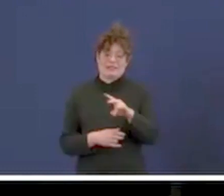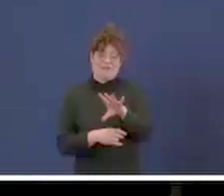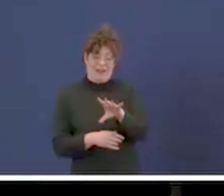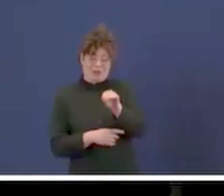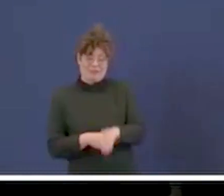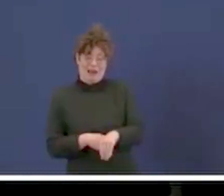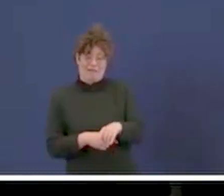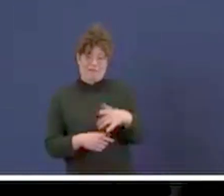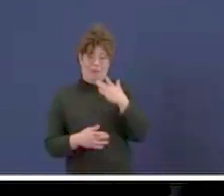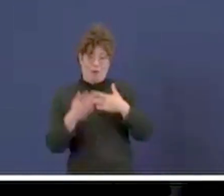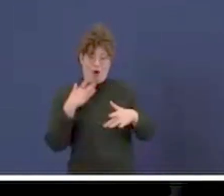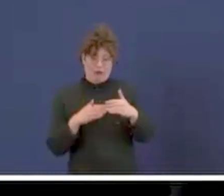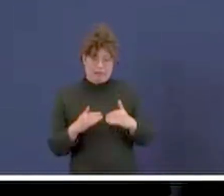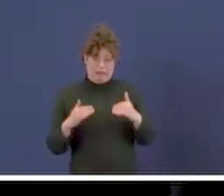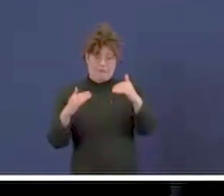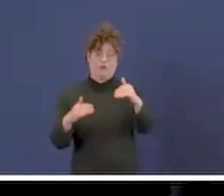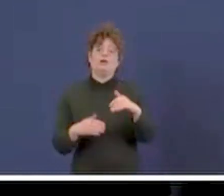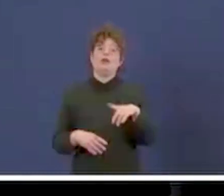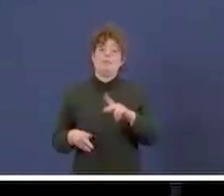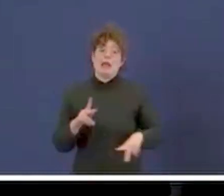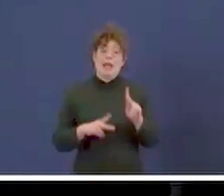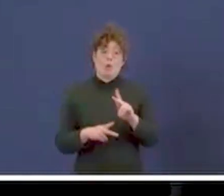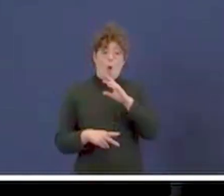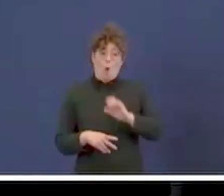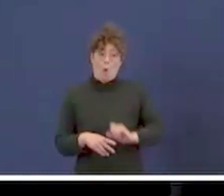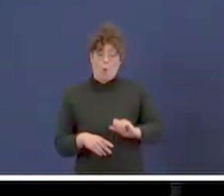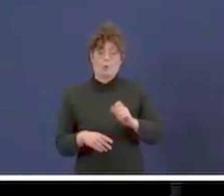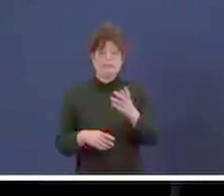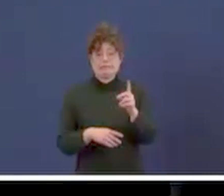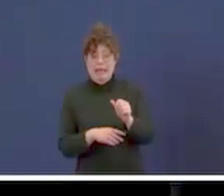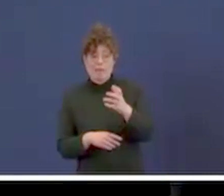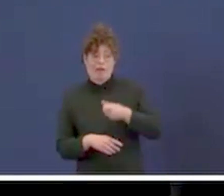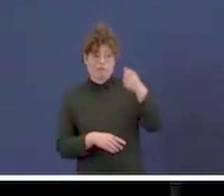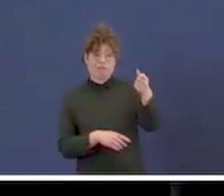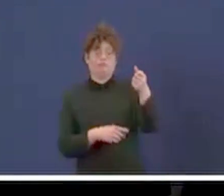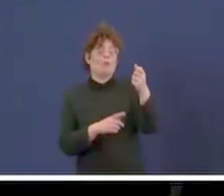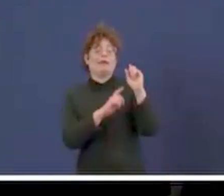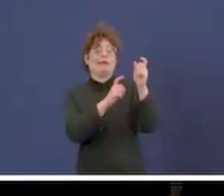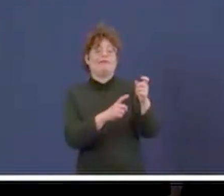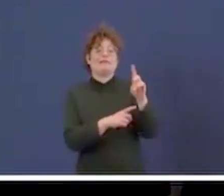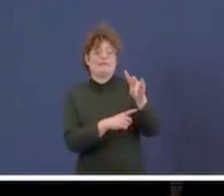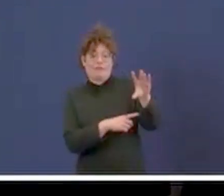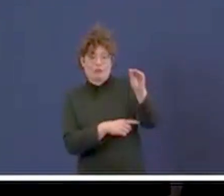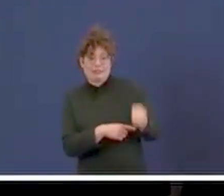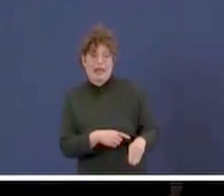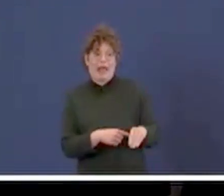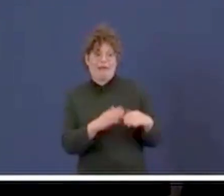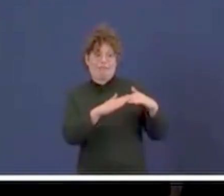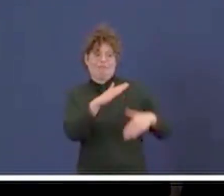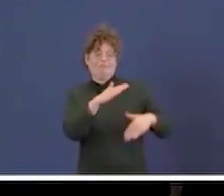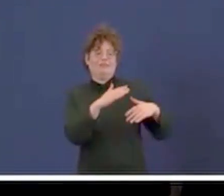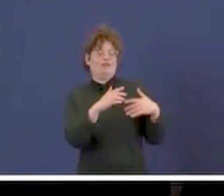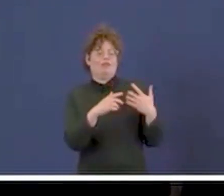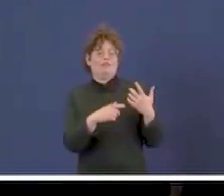level. We take people who are old and disabled, we give them 75% of what we know, they need. That's just